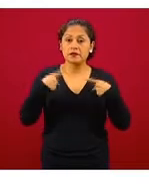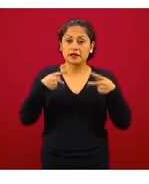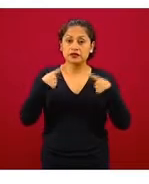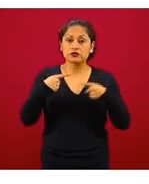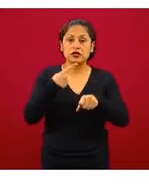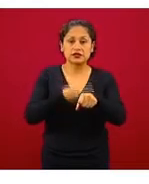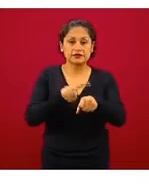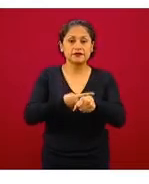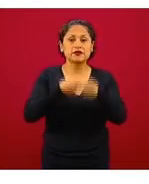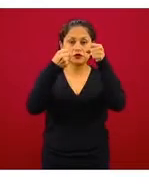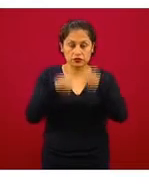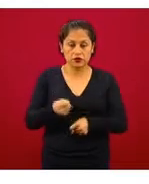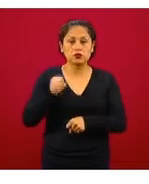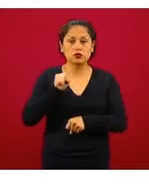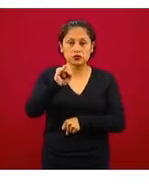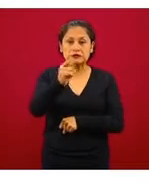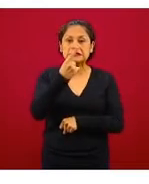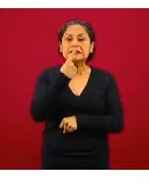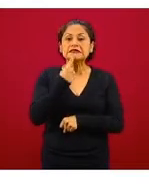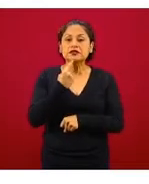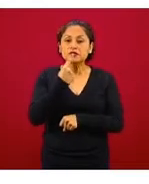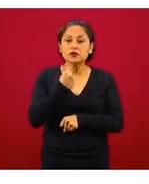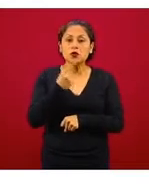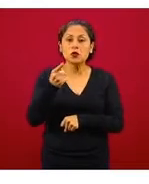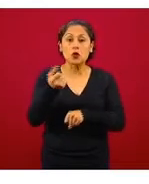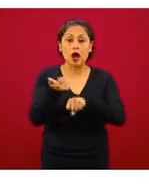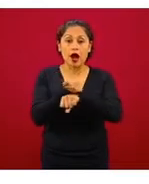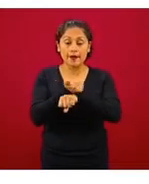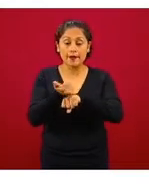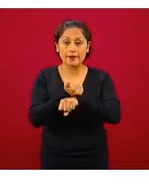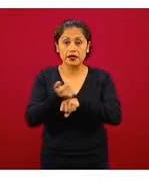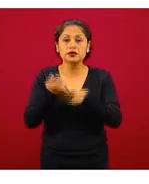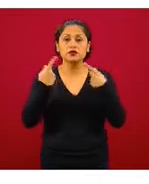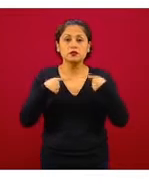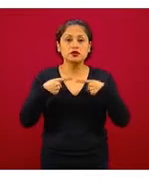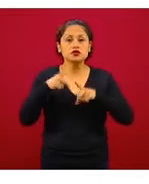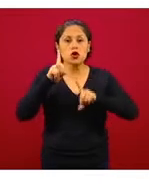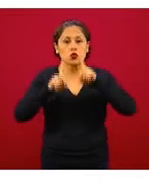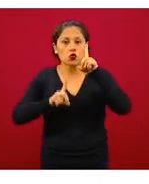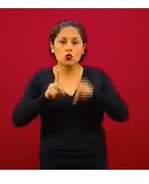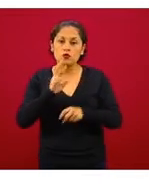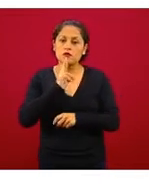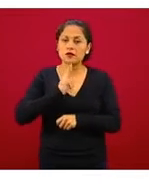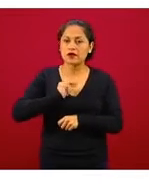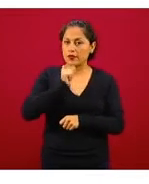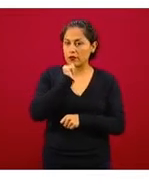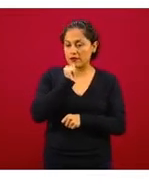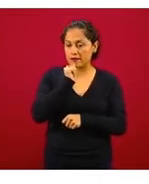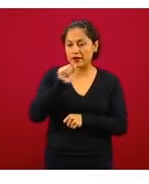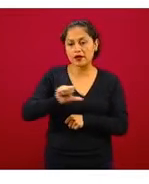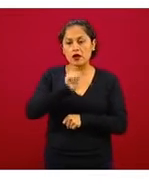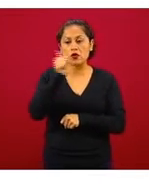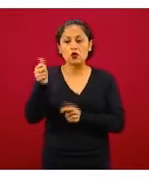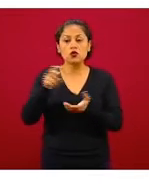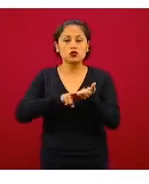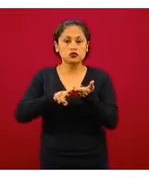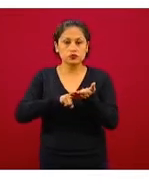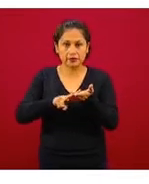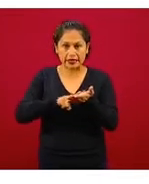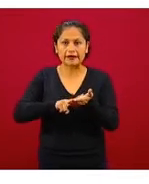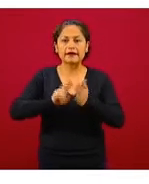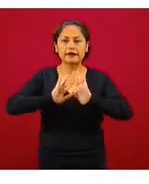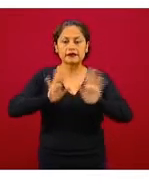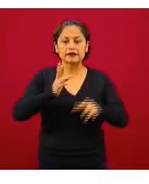with people who had COVID, or perhaps they had suspicious symptoms. That was the majority of there. And then we